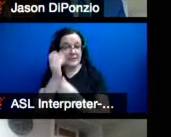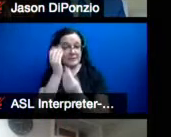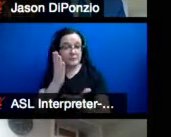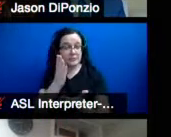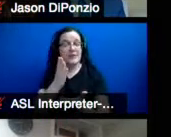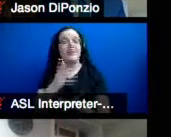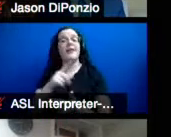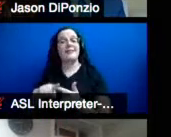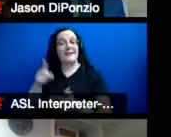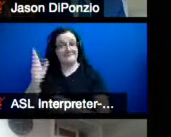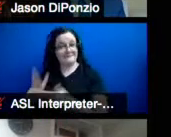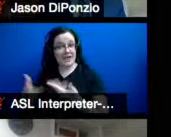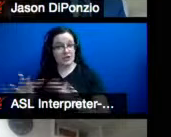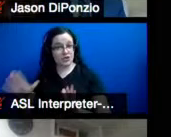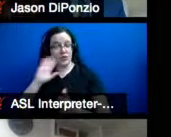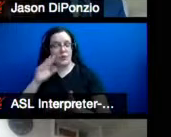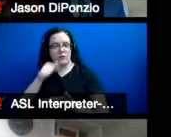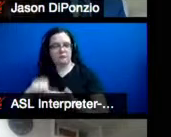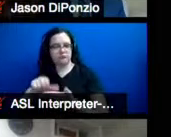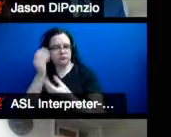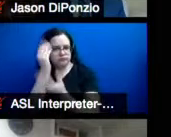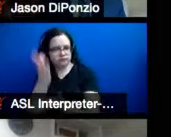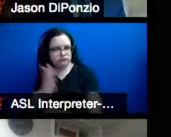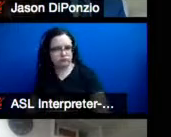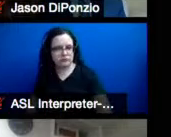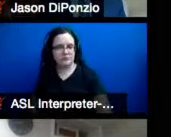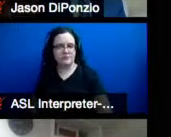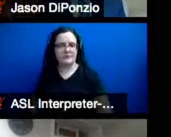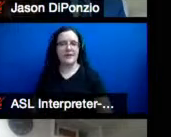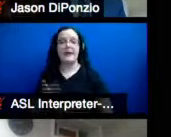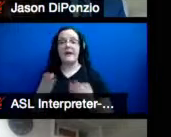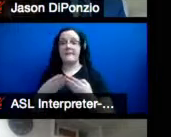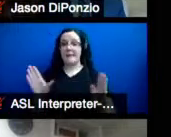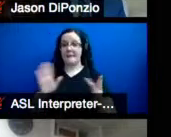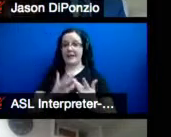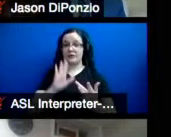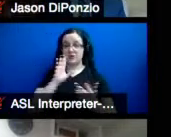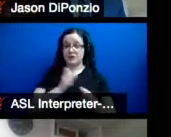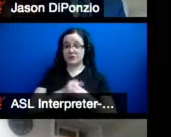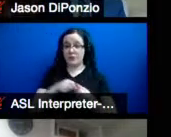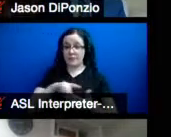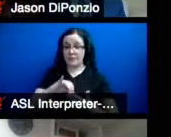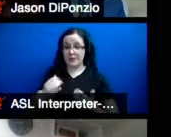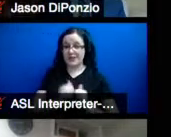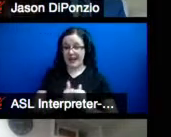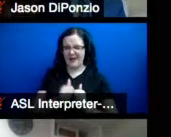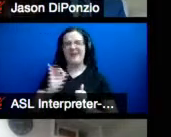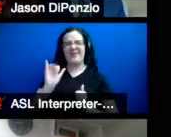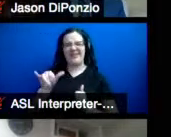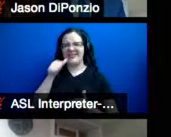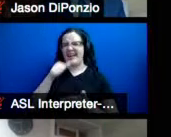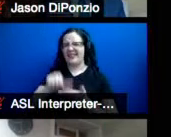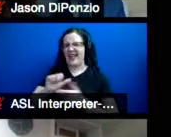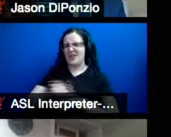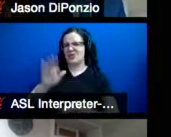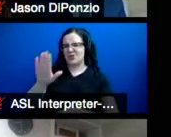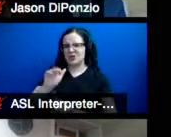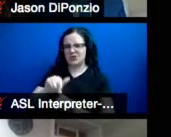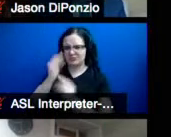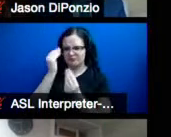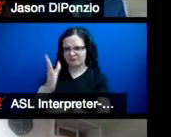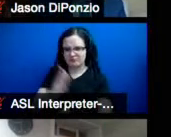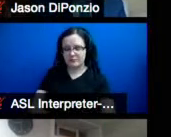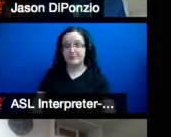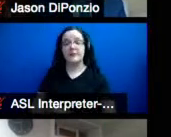completion. Public outreach will support this project through notification letters, as we mentioned, our project